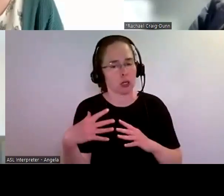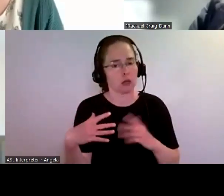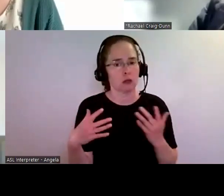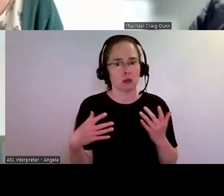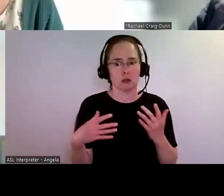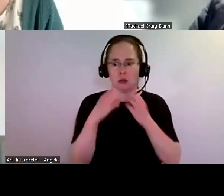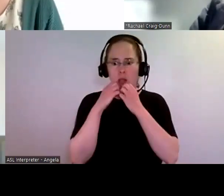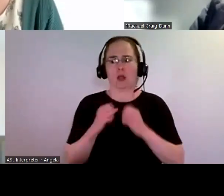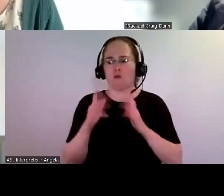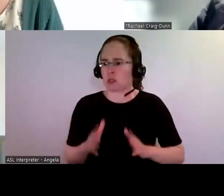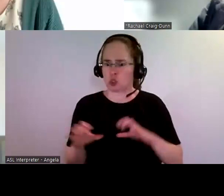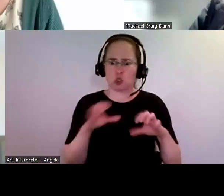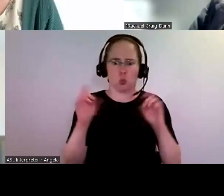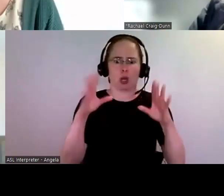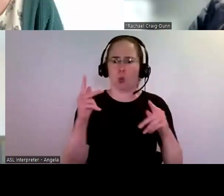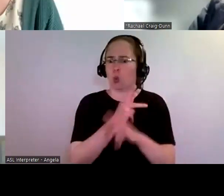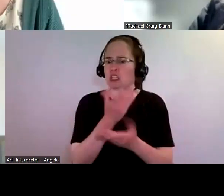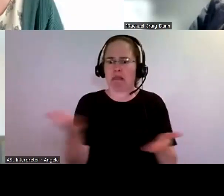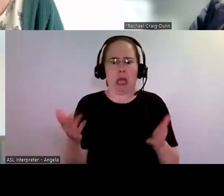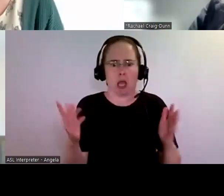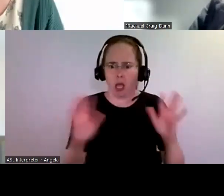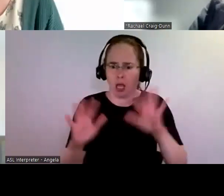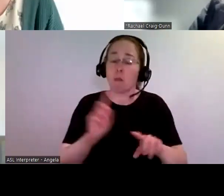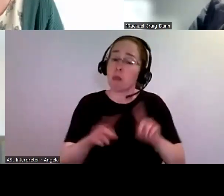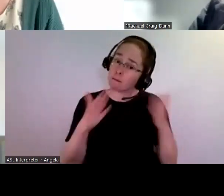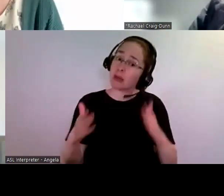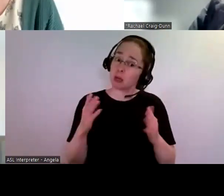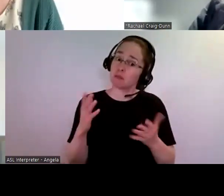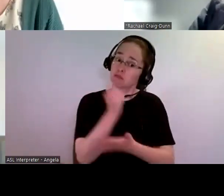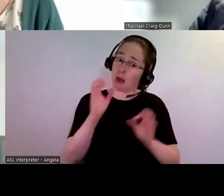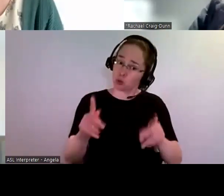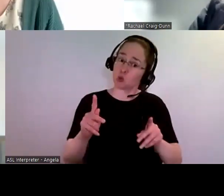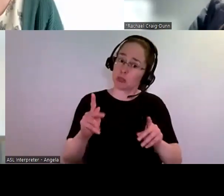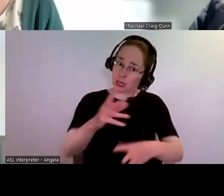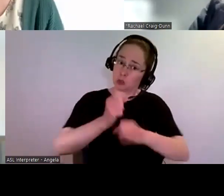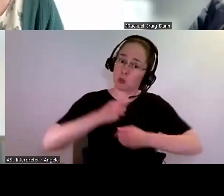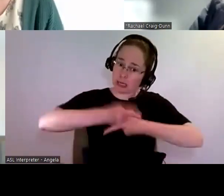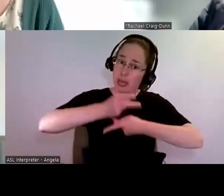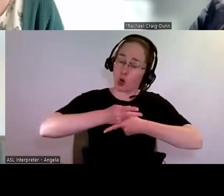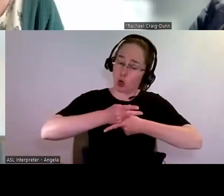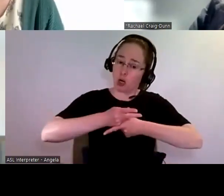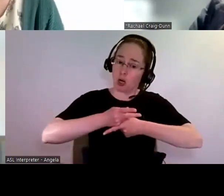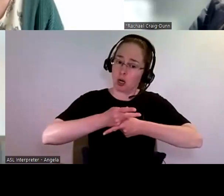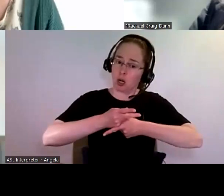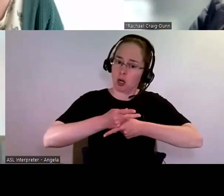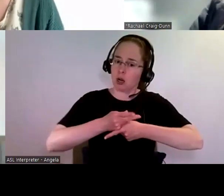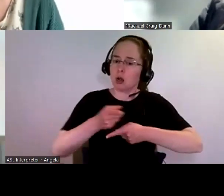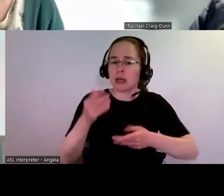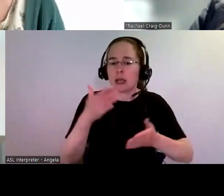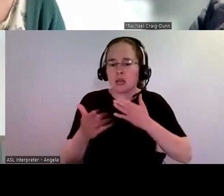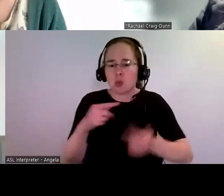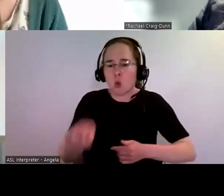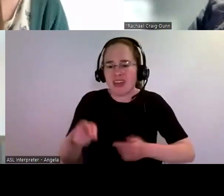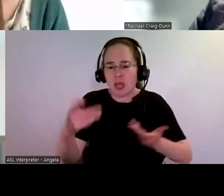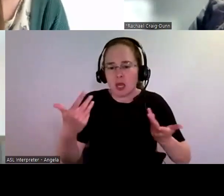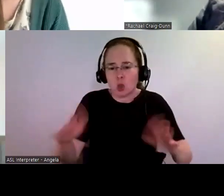that your loved one's doing the worst maybe they've ever done, but this might be an opportunity to get them care maybe that they don't otherwise want by